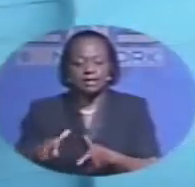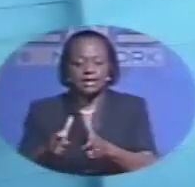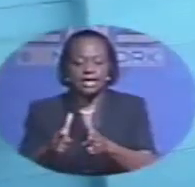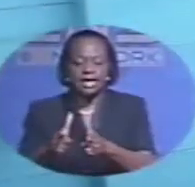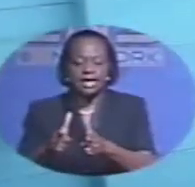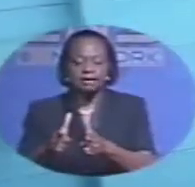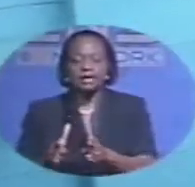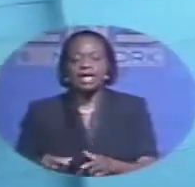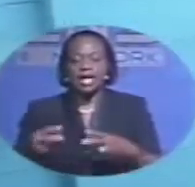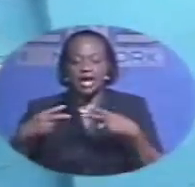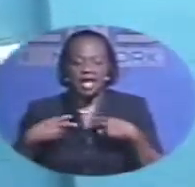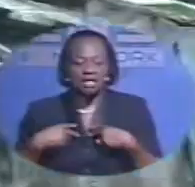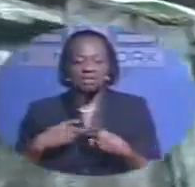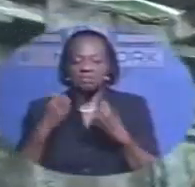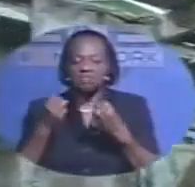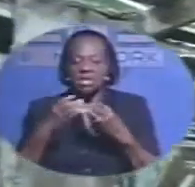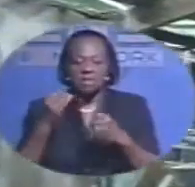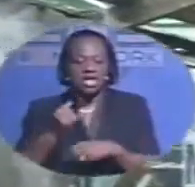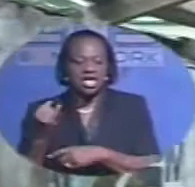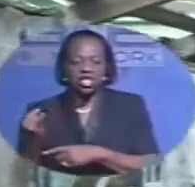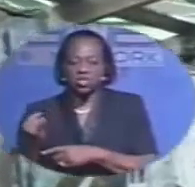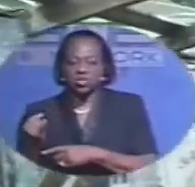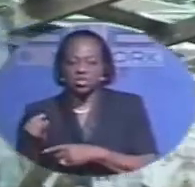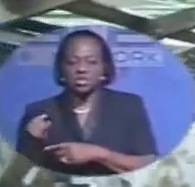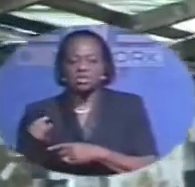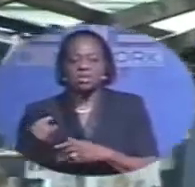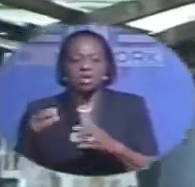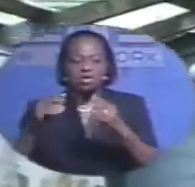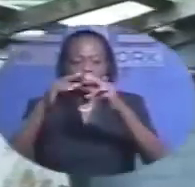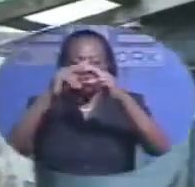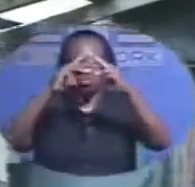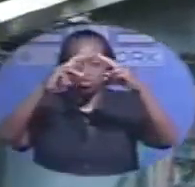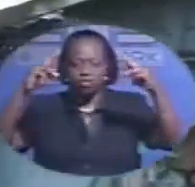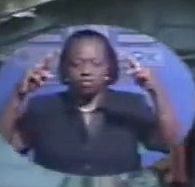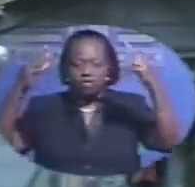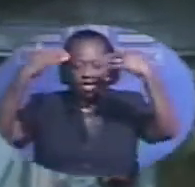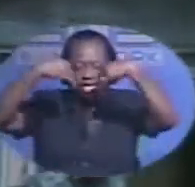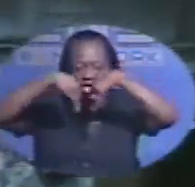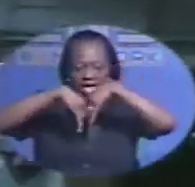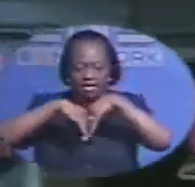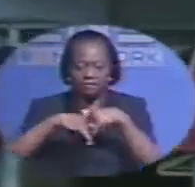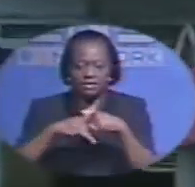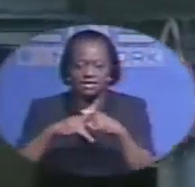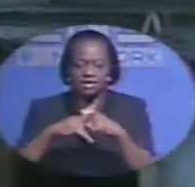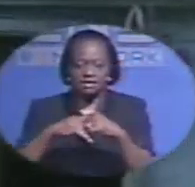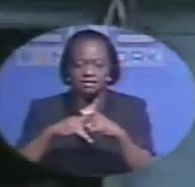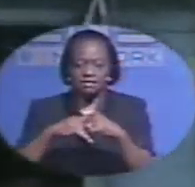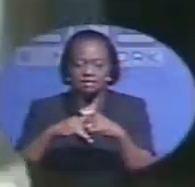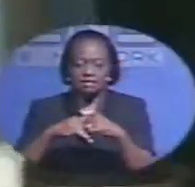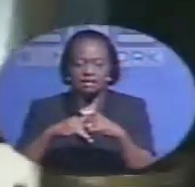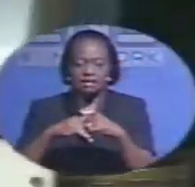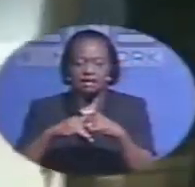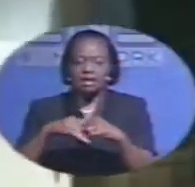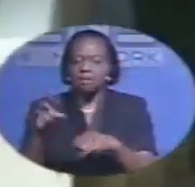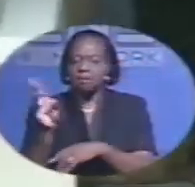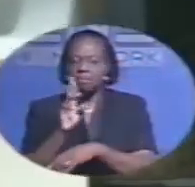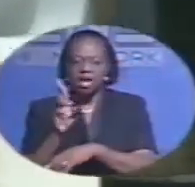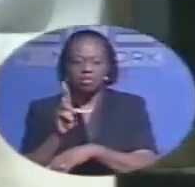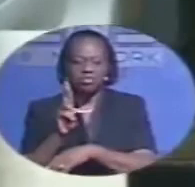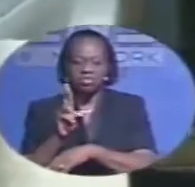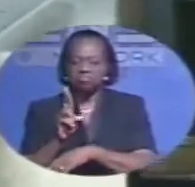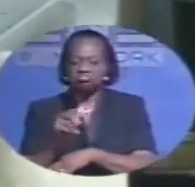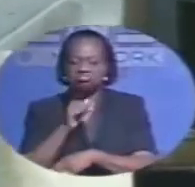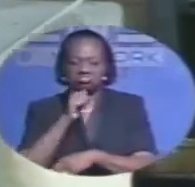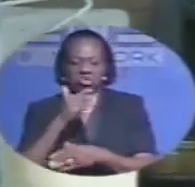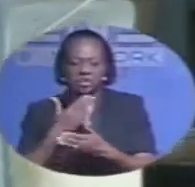not conducive to living standards. The roof is caved in, a clothesline and mini kitchen area is in the center, and the bathroom leaves much